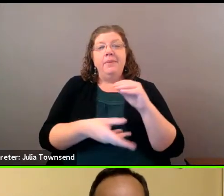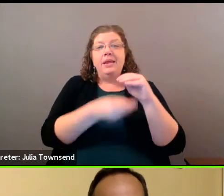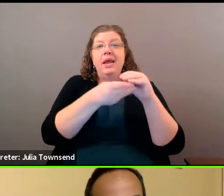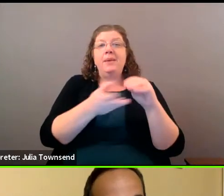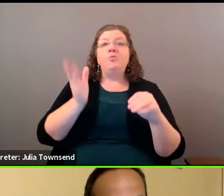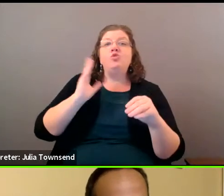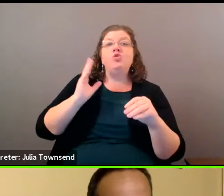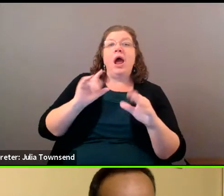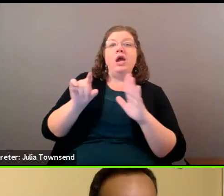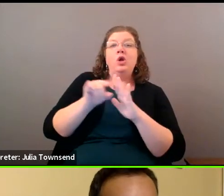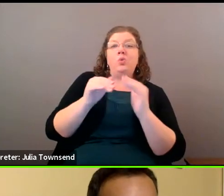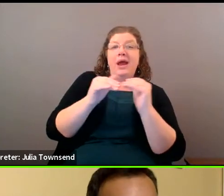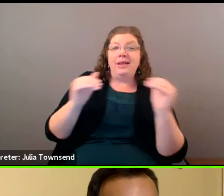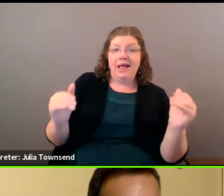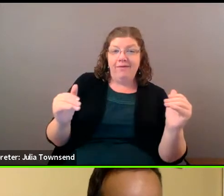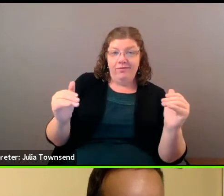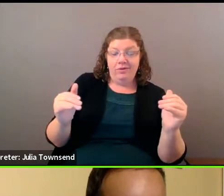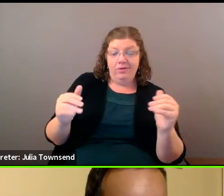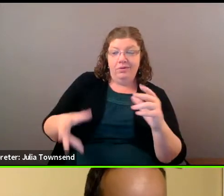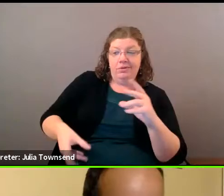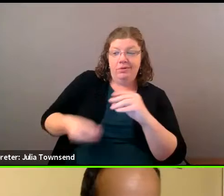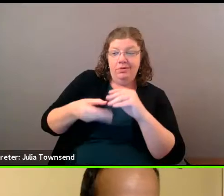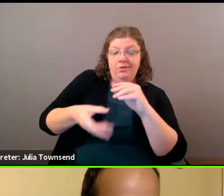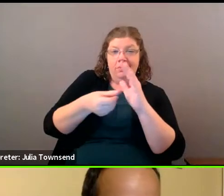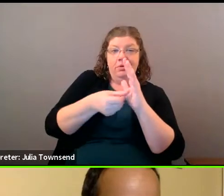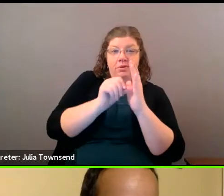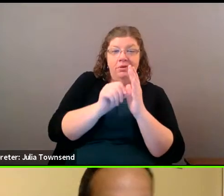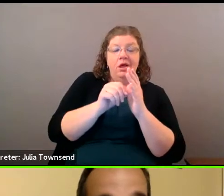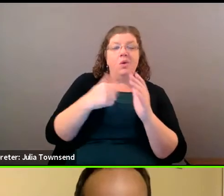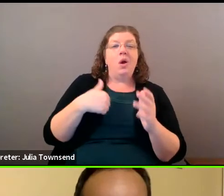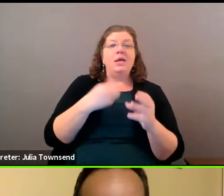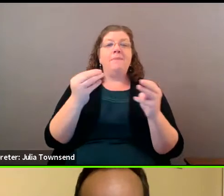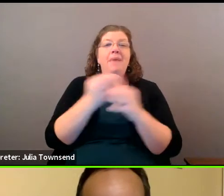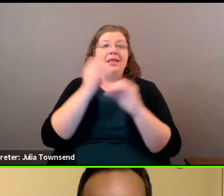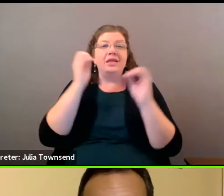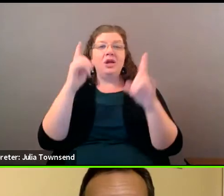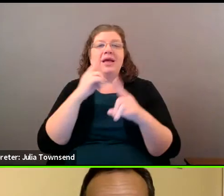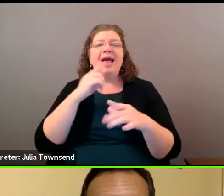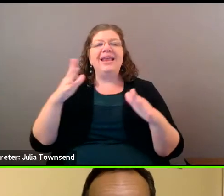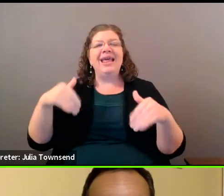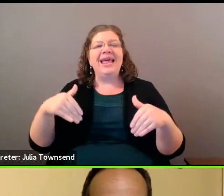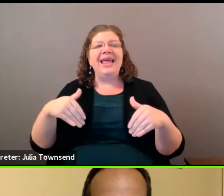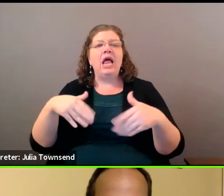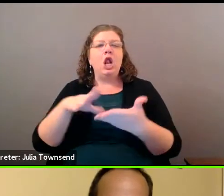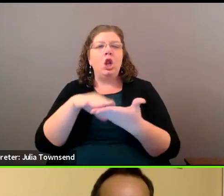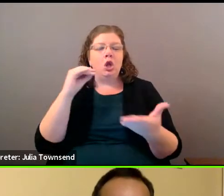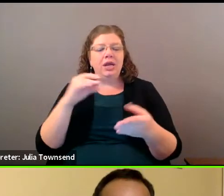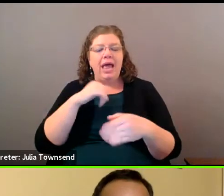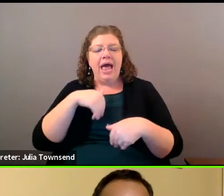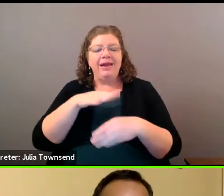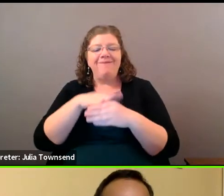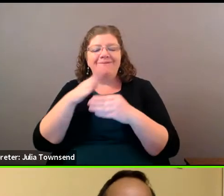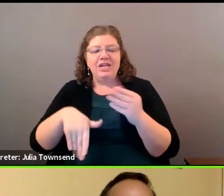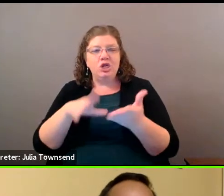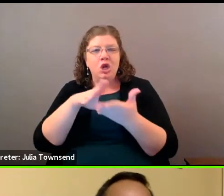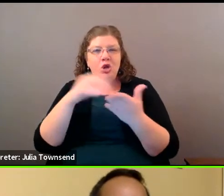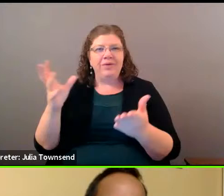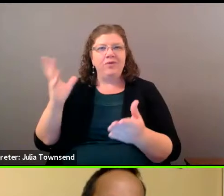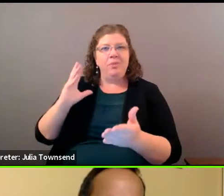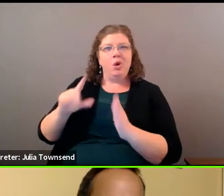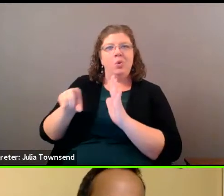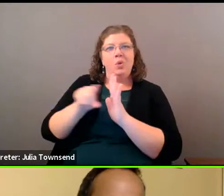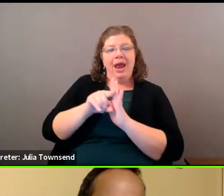level, what those of us in math education call unfinished learning from prior grade levels. Because of